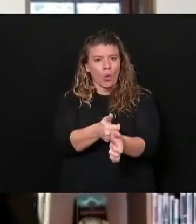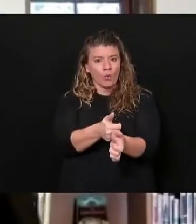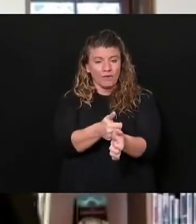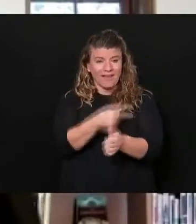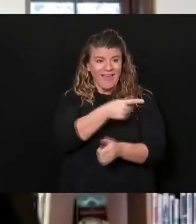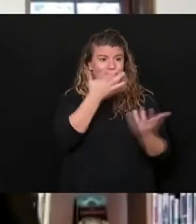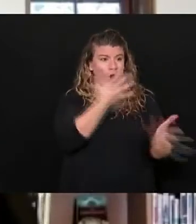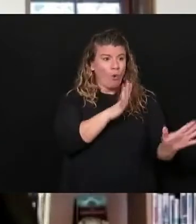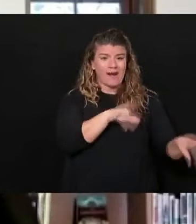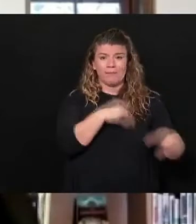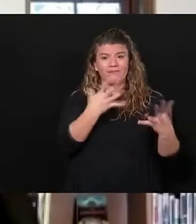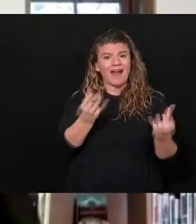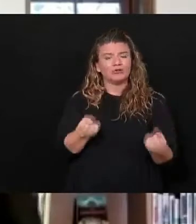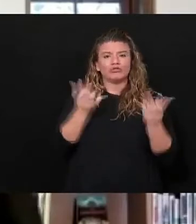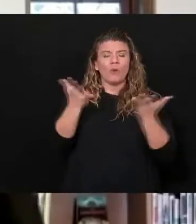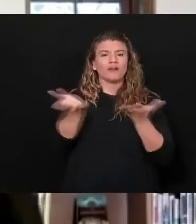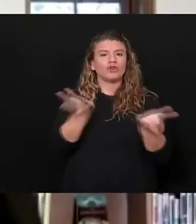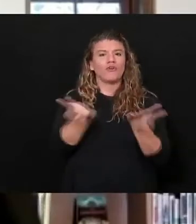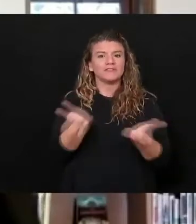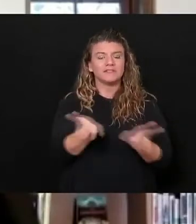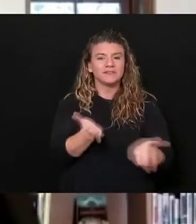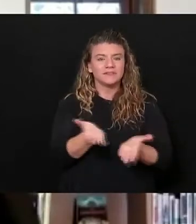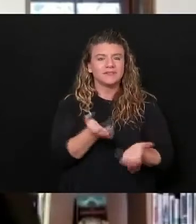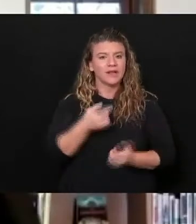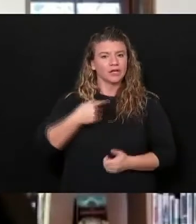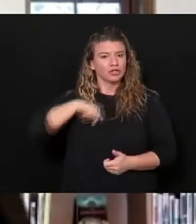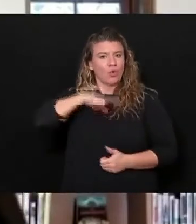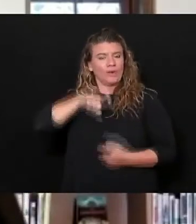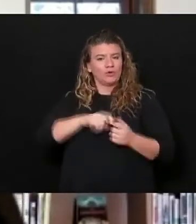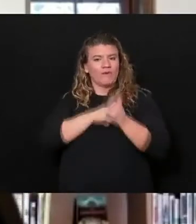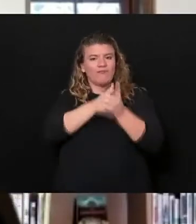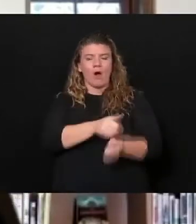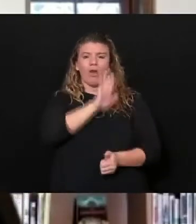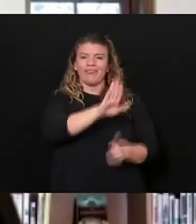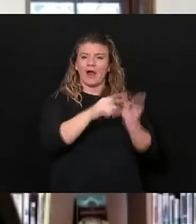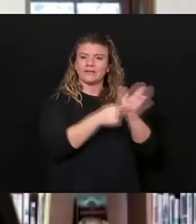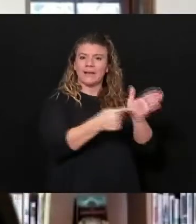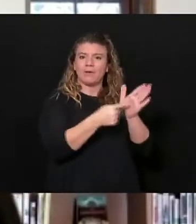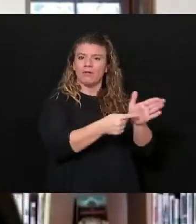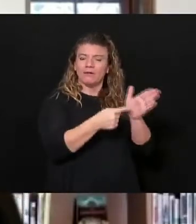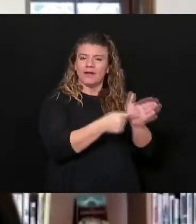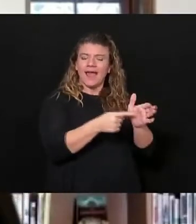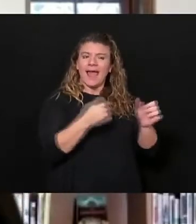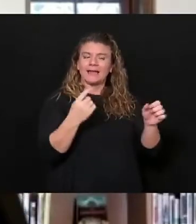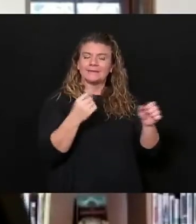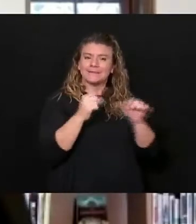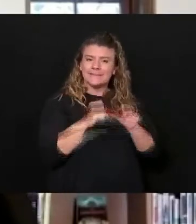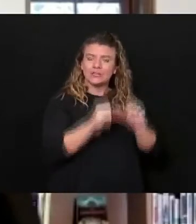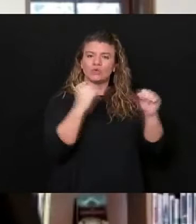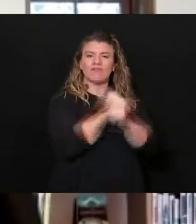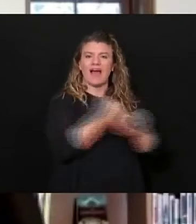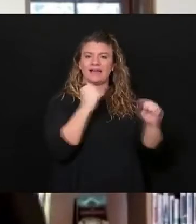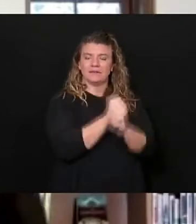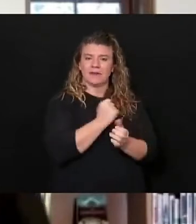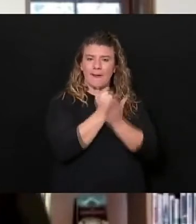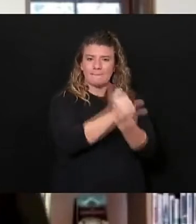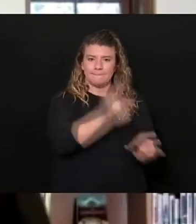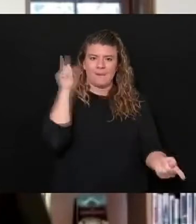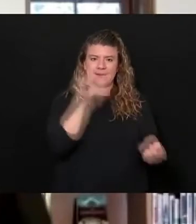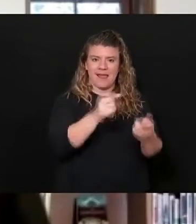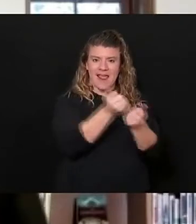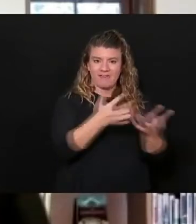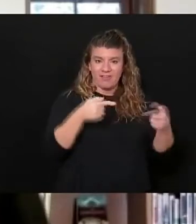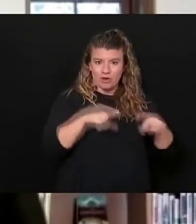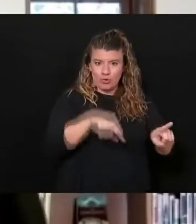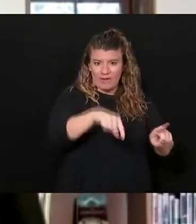have provided, and that we do need to follow their example to continue to fight during this pandemic, because as